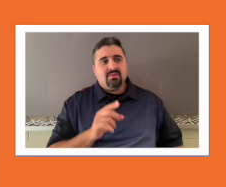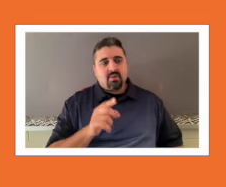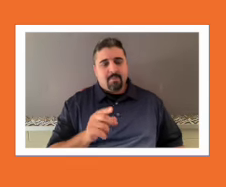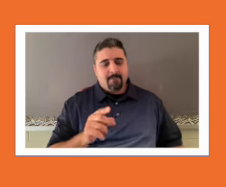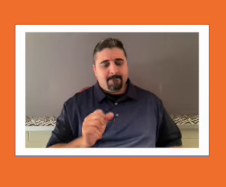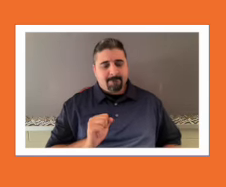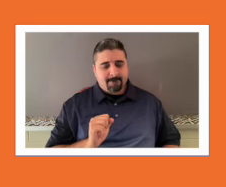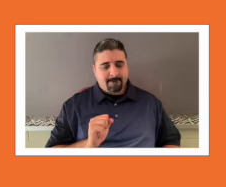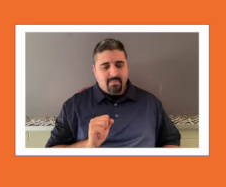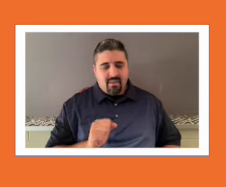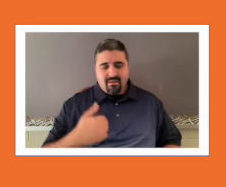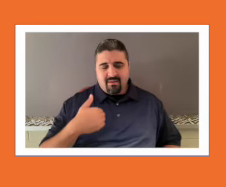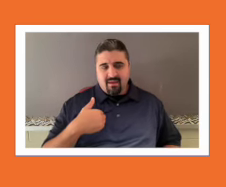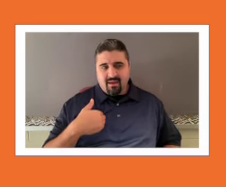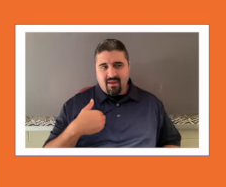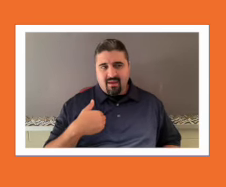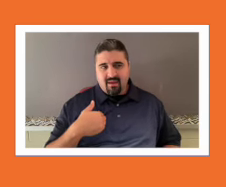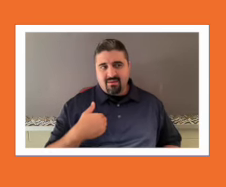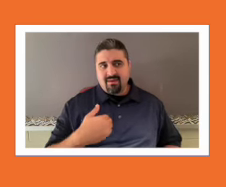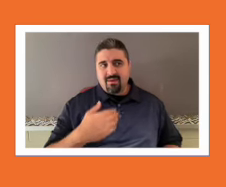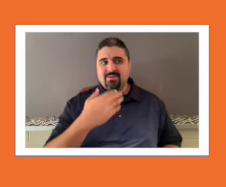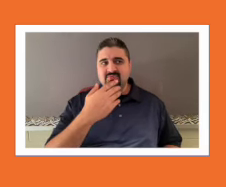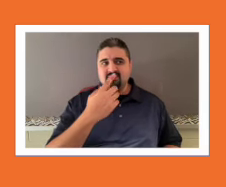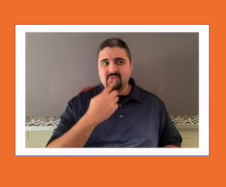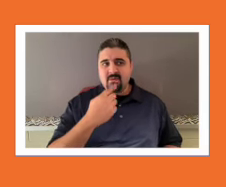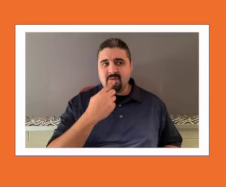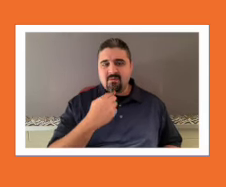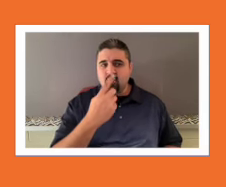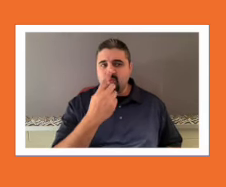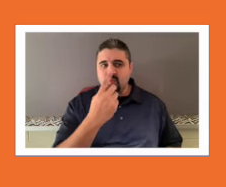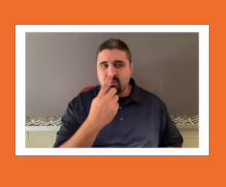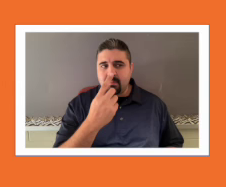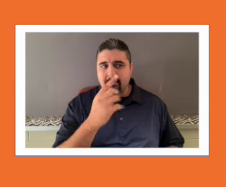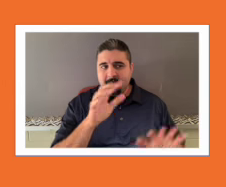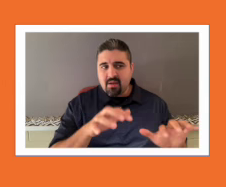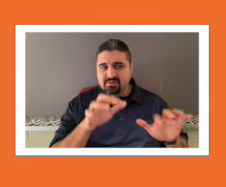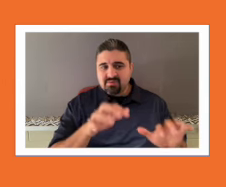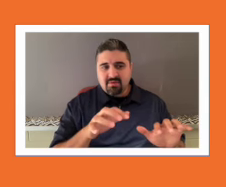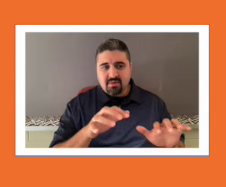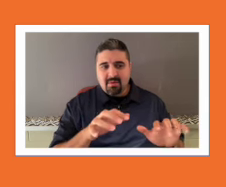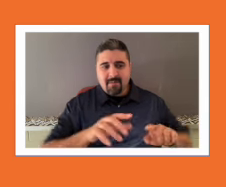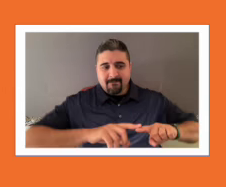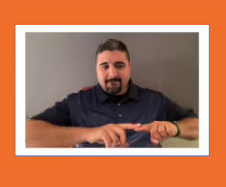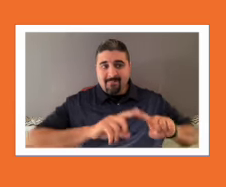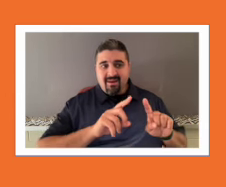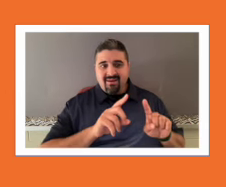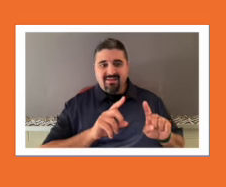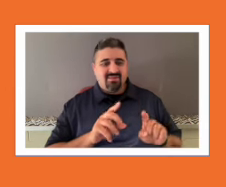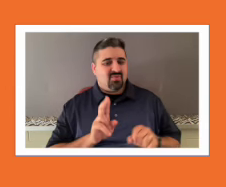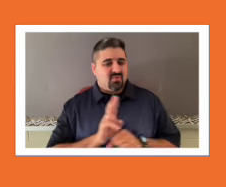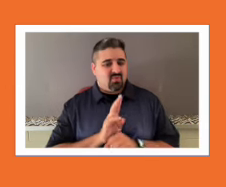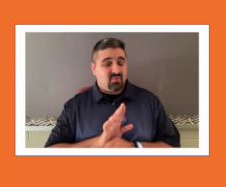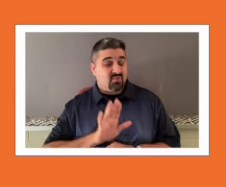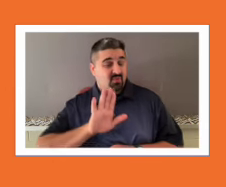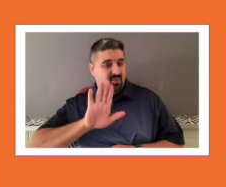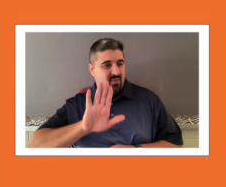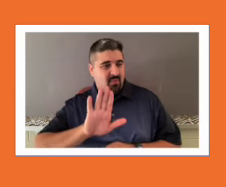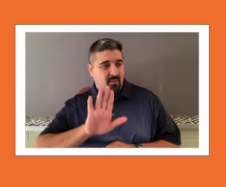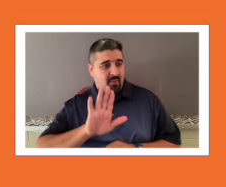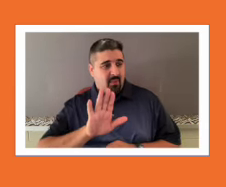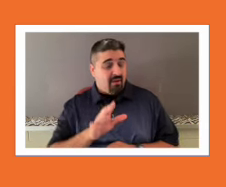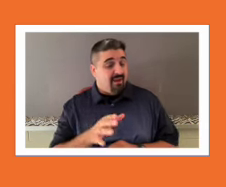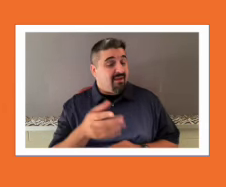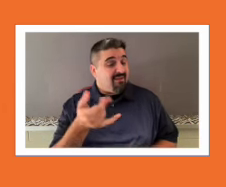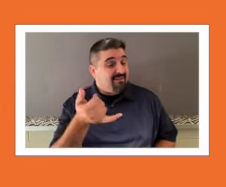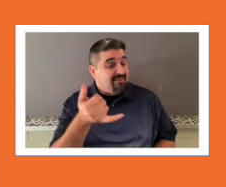red make orange. And that is why the monster is orange. Annie opened her mouth.